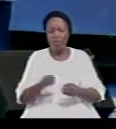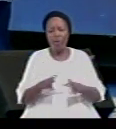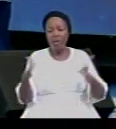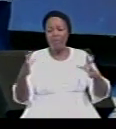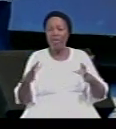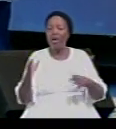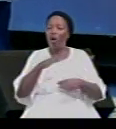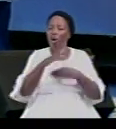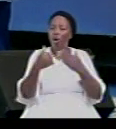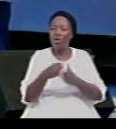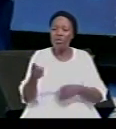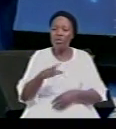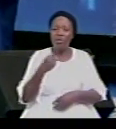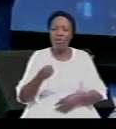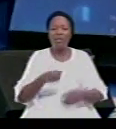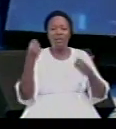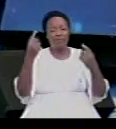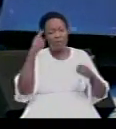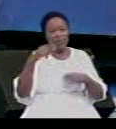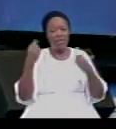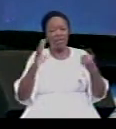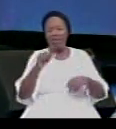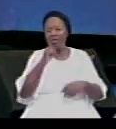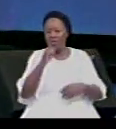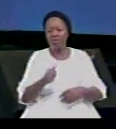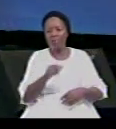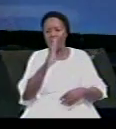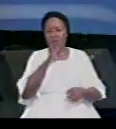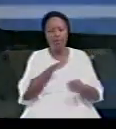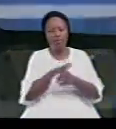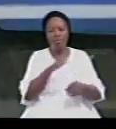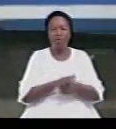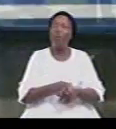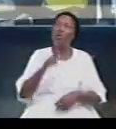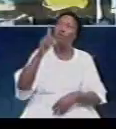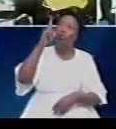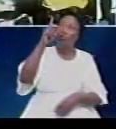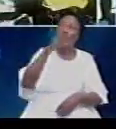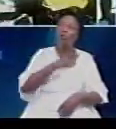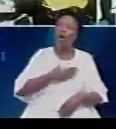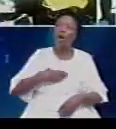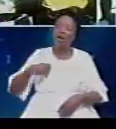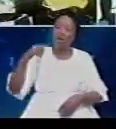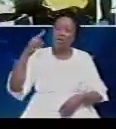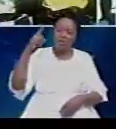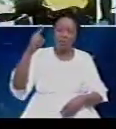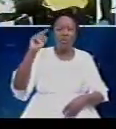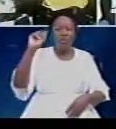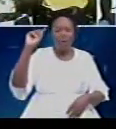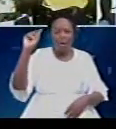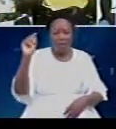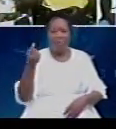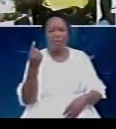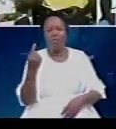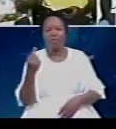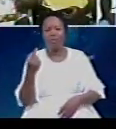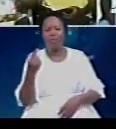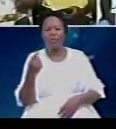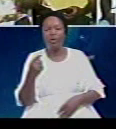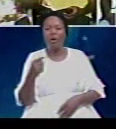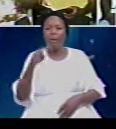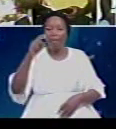these for sin cannot atone. Thou and thou alone